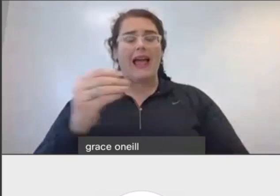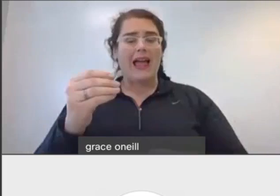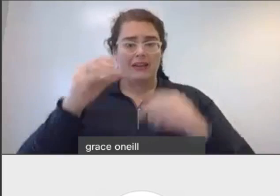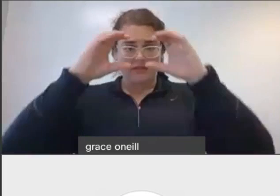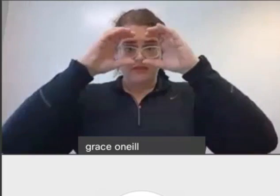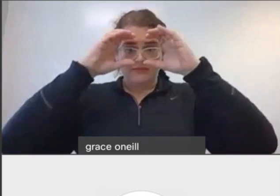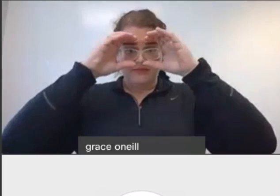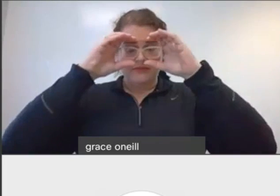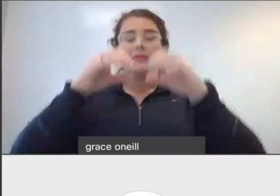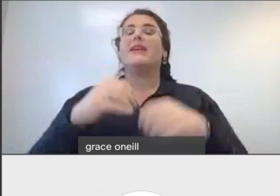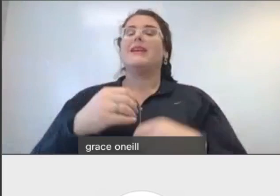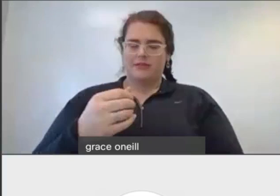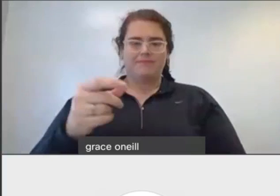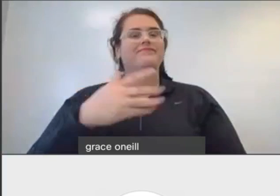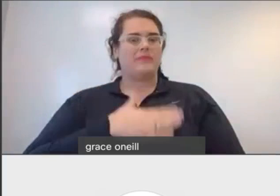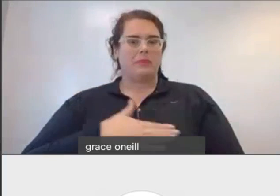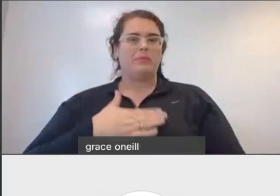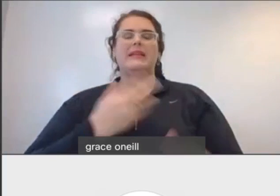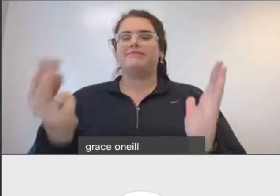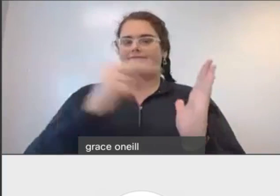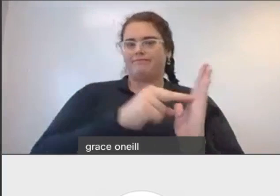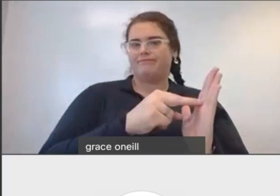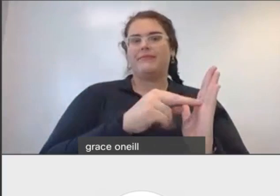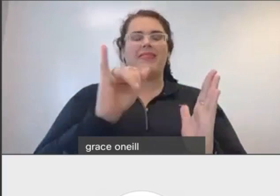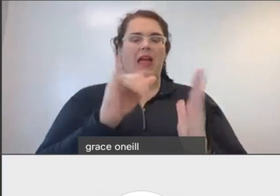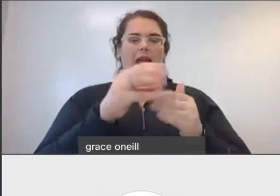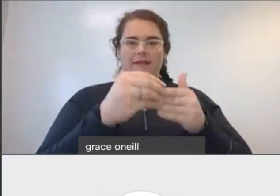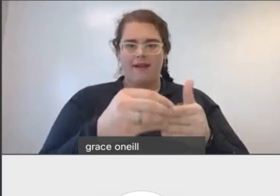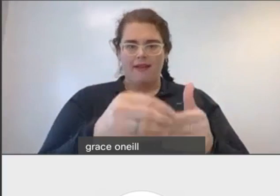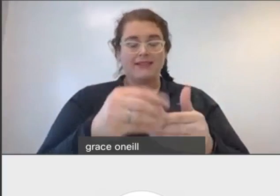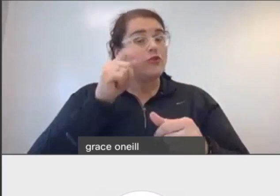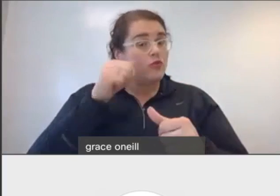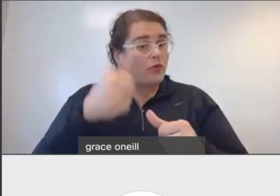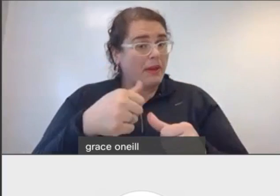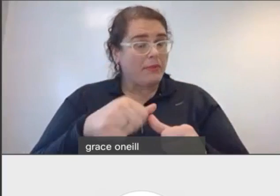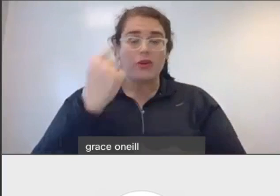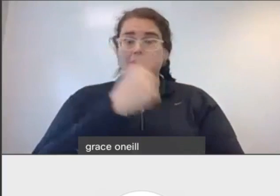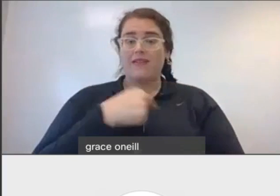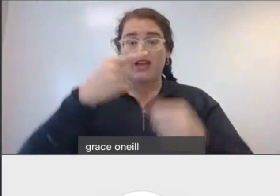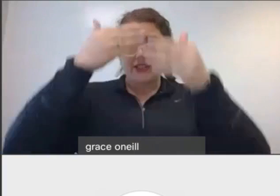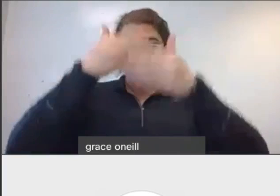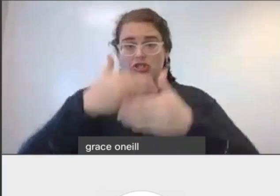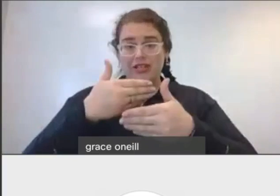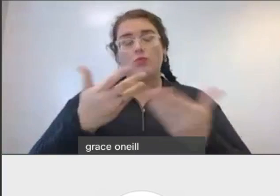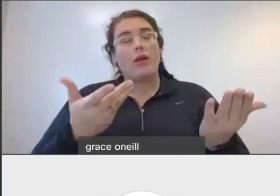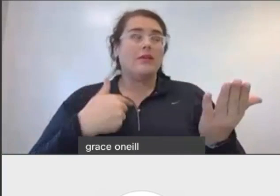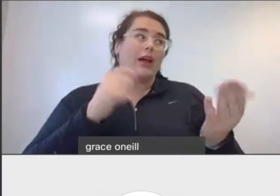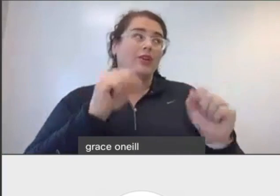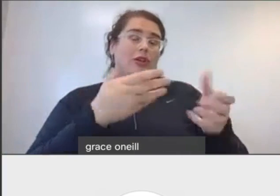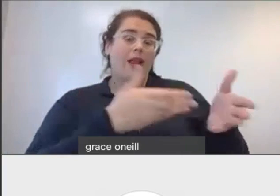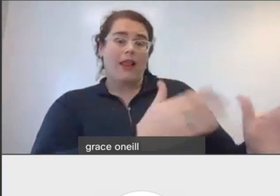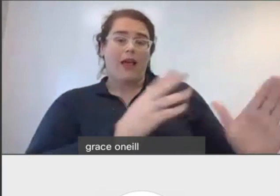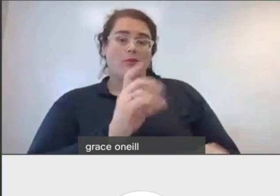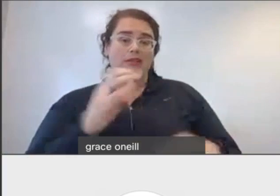refer back to the guidance, keeping in mind that face shields are, and I could just defer to DC Health, but face shields are required